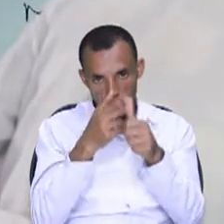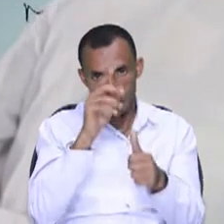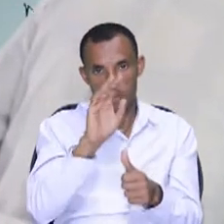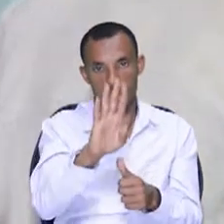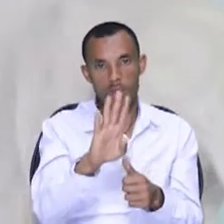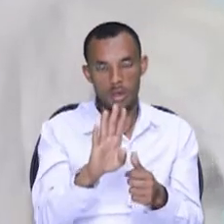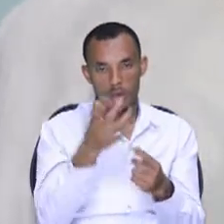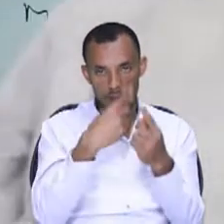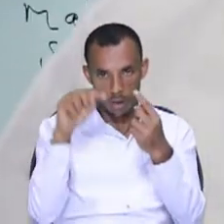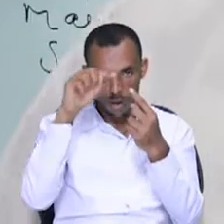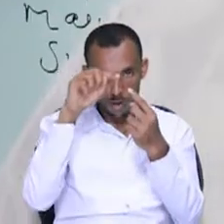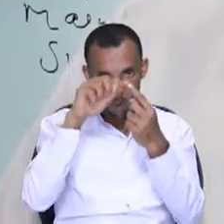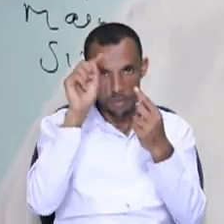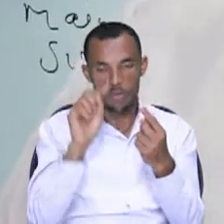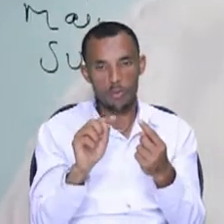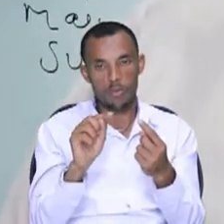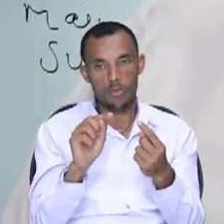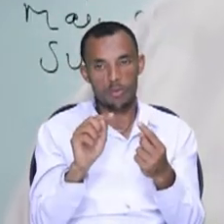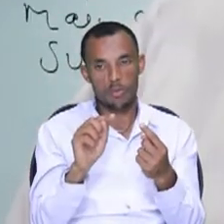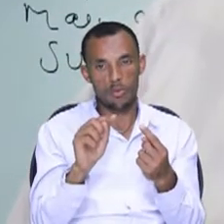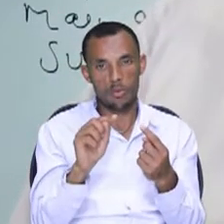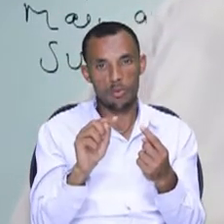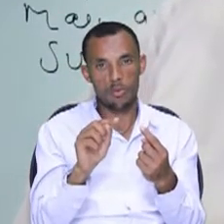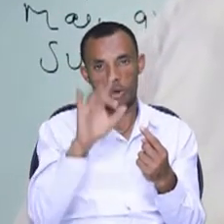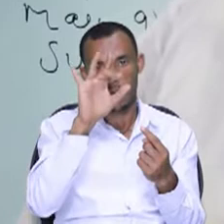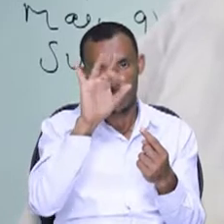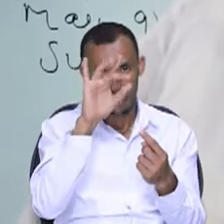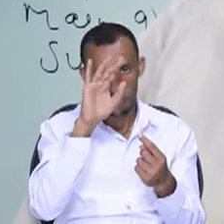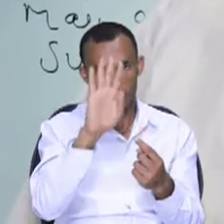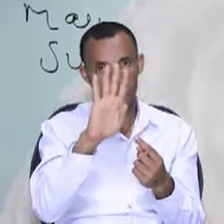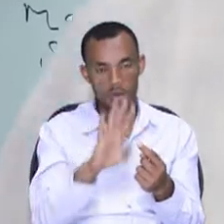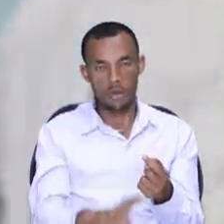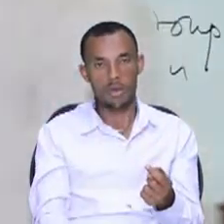1B up to 8b.